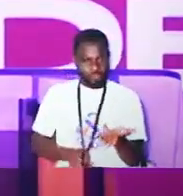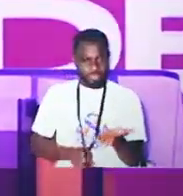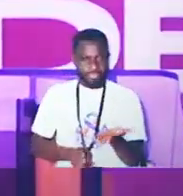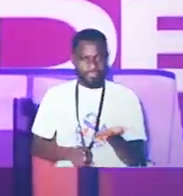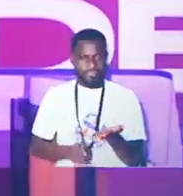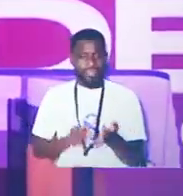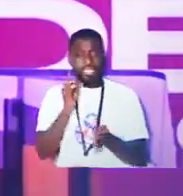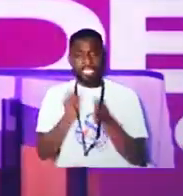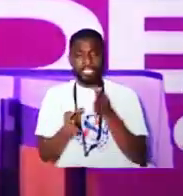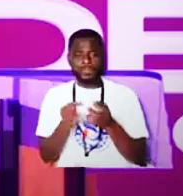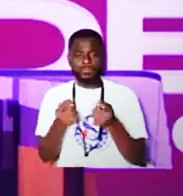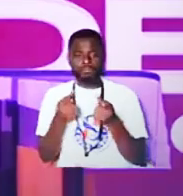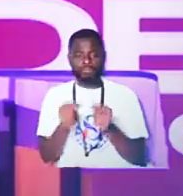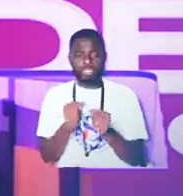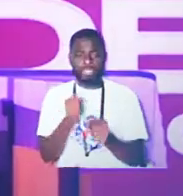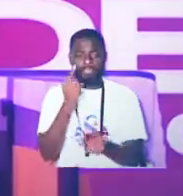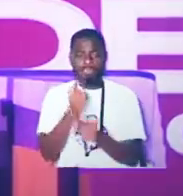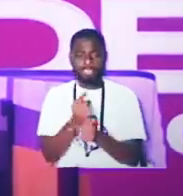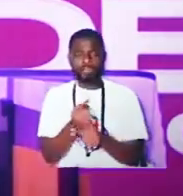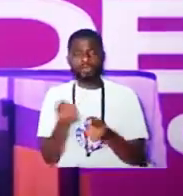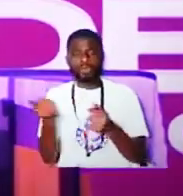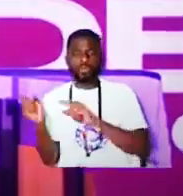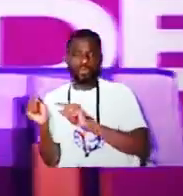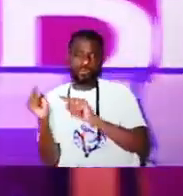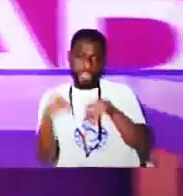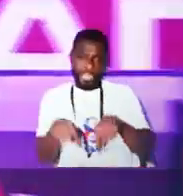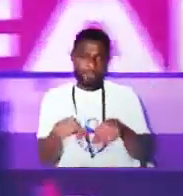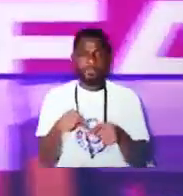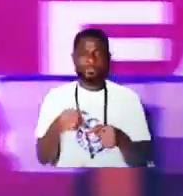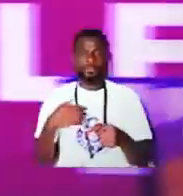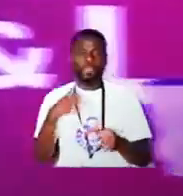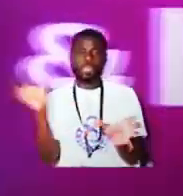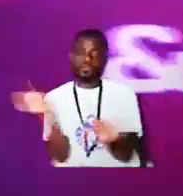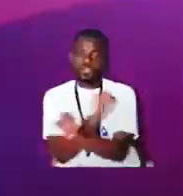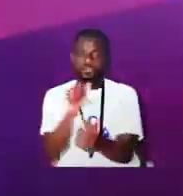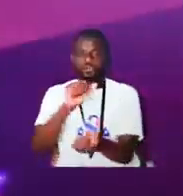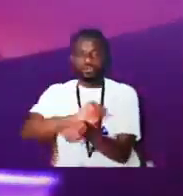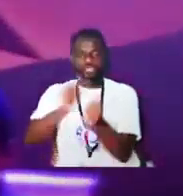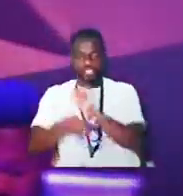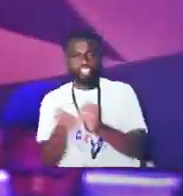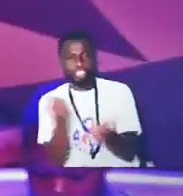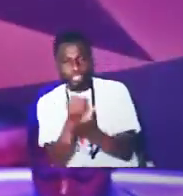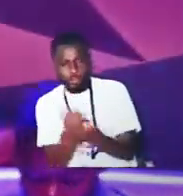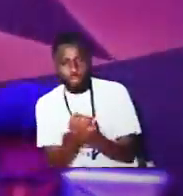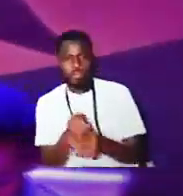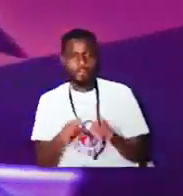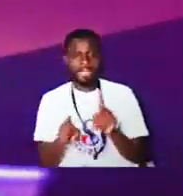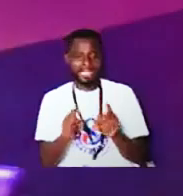just tackle, when we can, we'll change the economy. Without changing the human being, nothing will change.